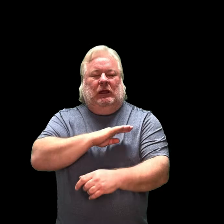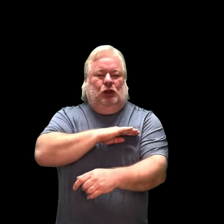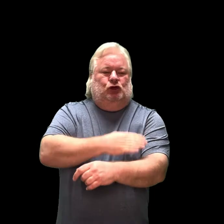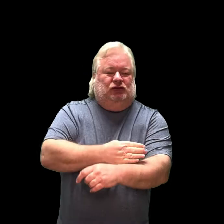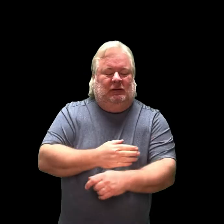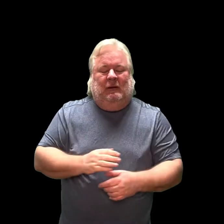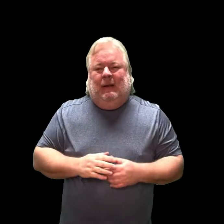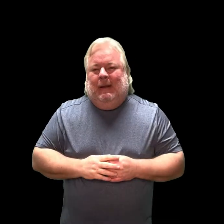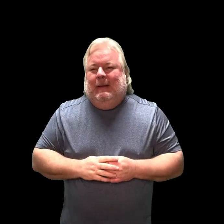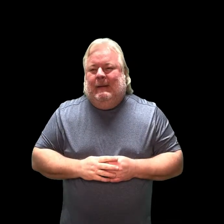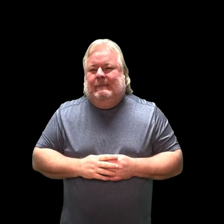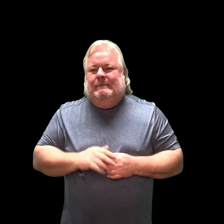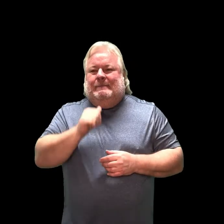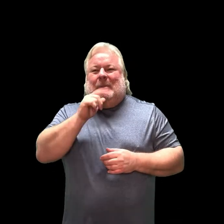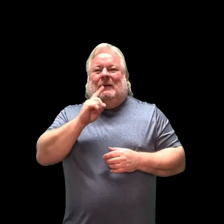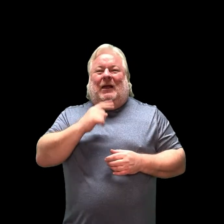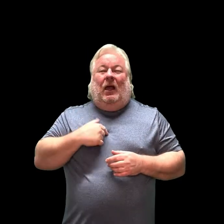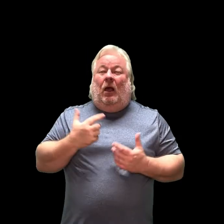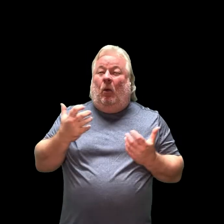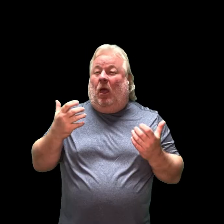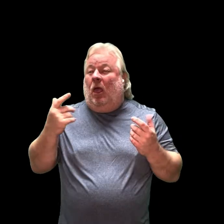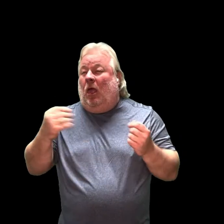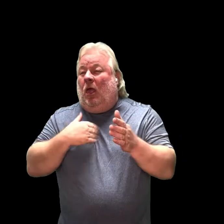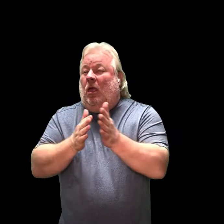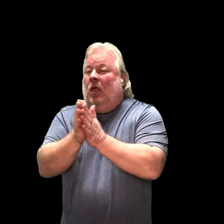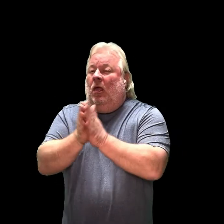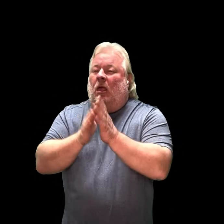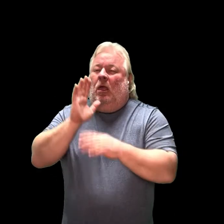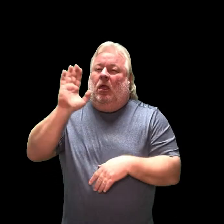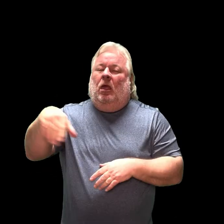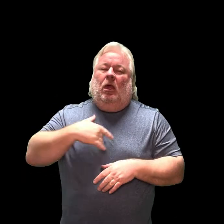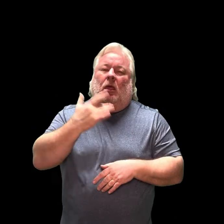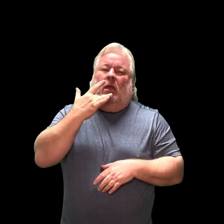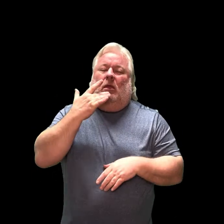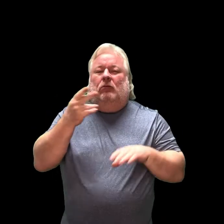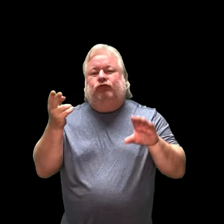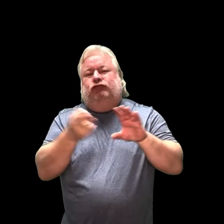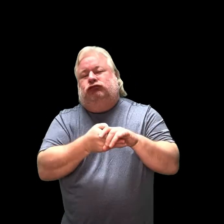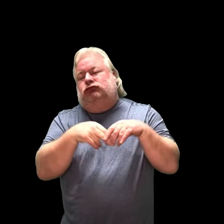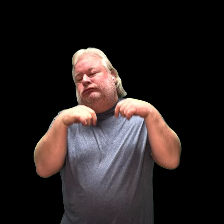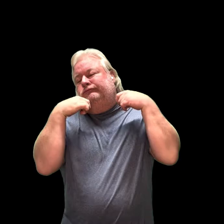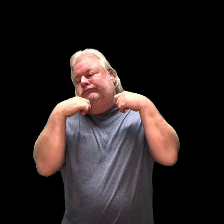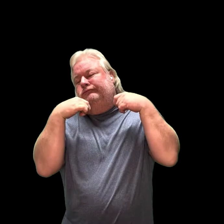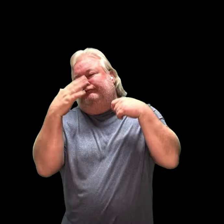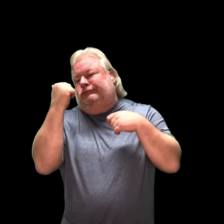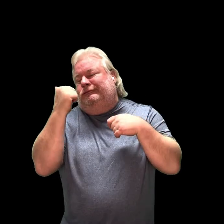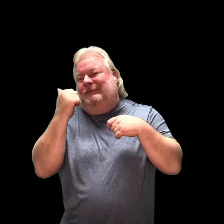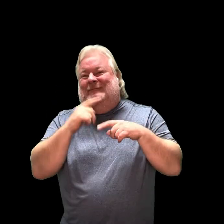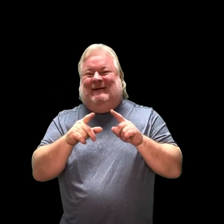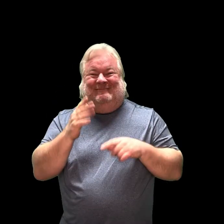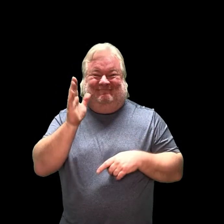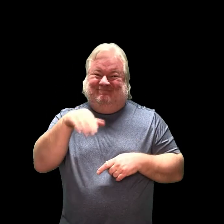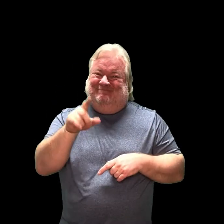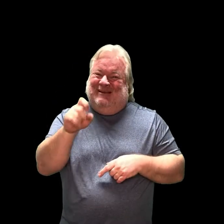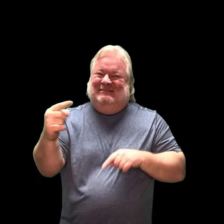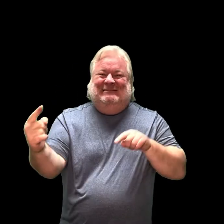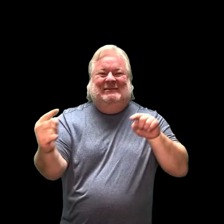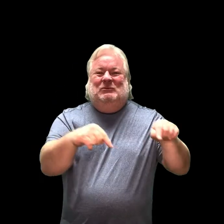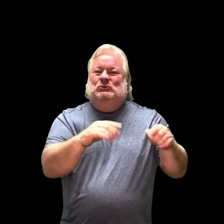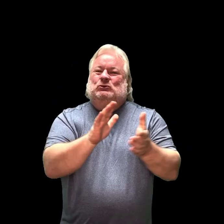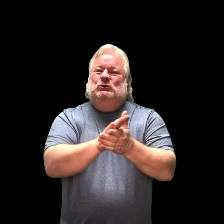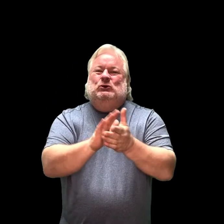just not really wanting to do much of anything but curl back up into bed and go to sleep, and yet you've got to come to